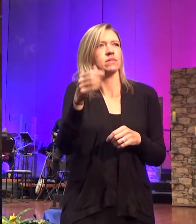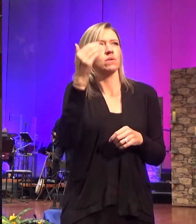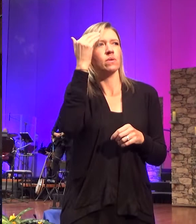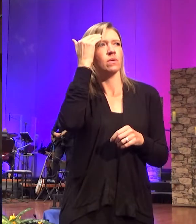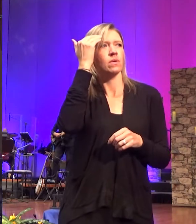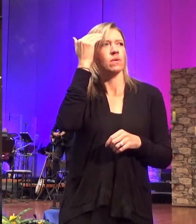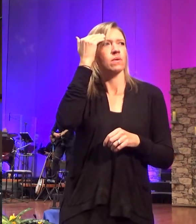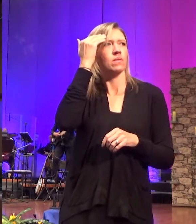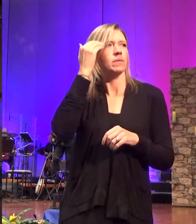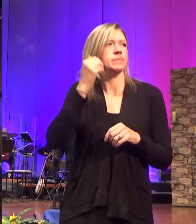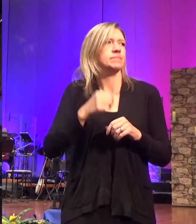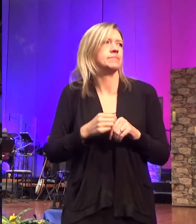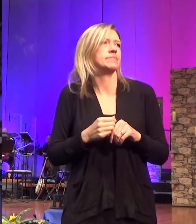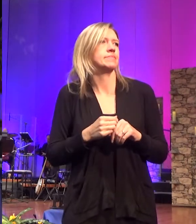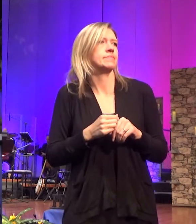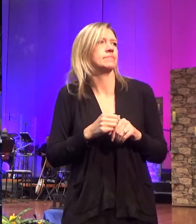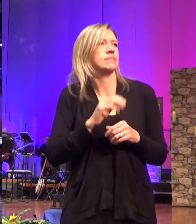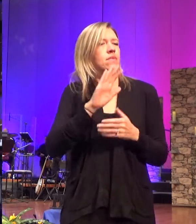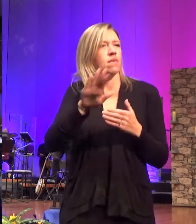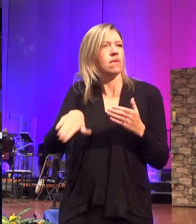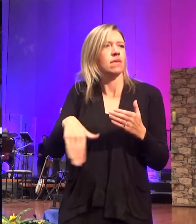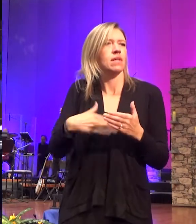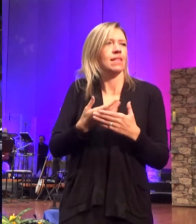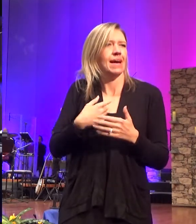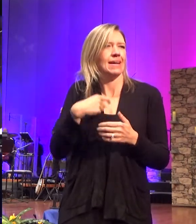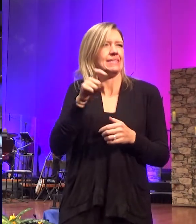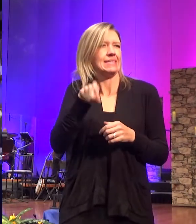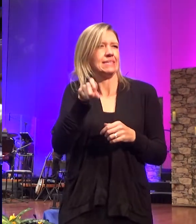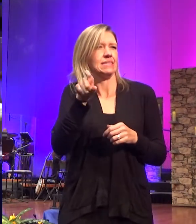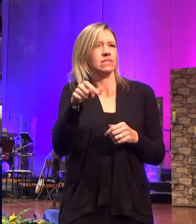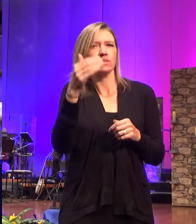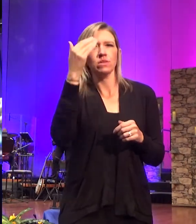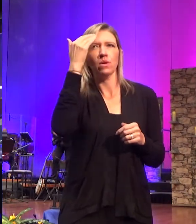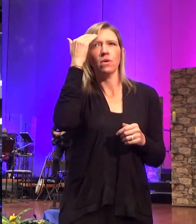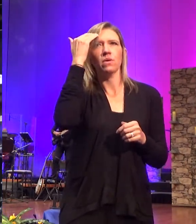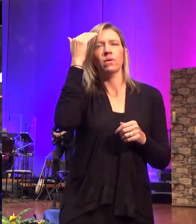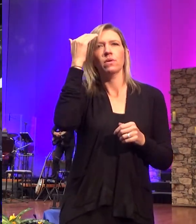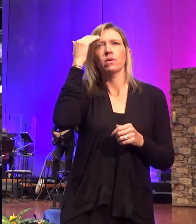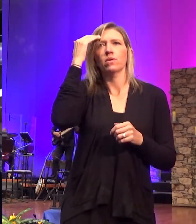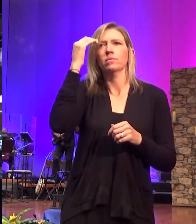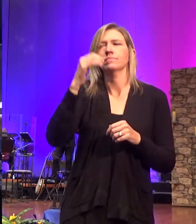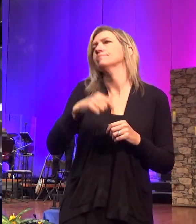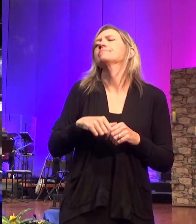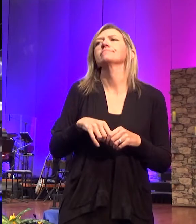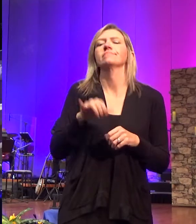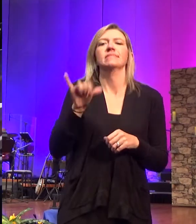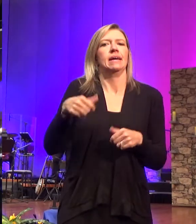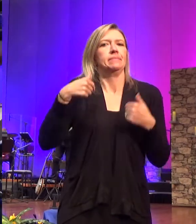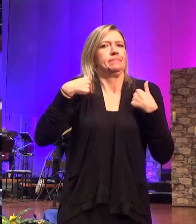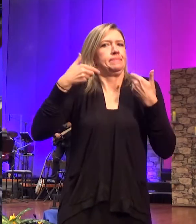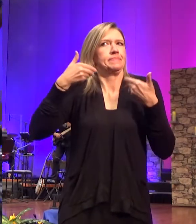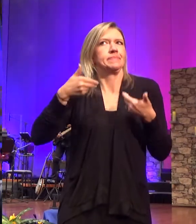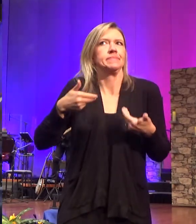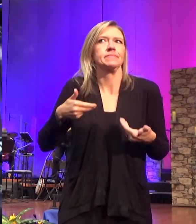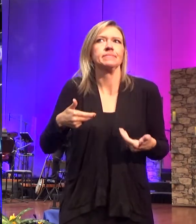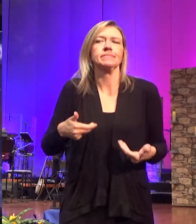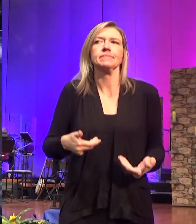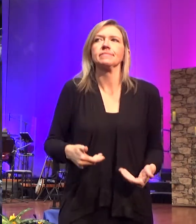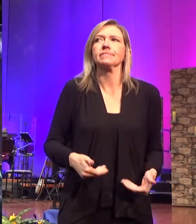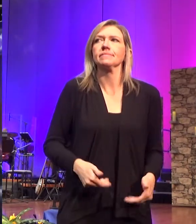to know. All I need to know is that I